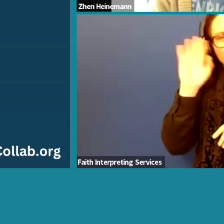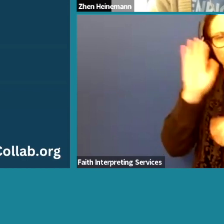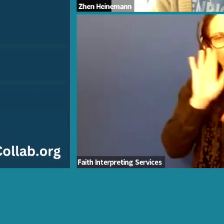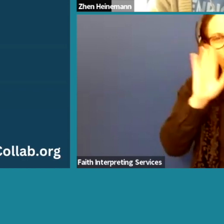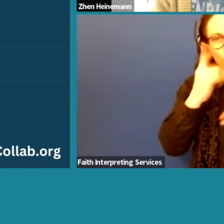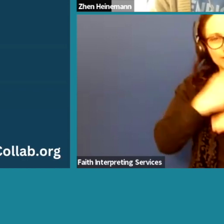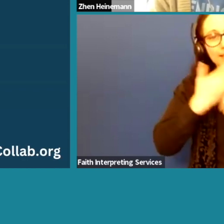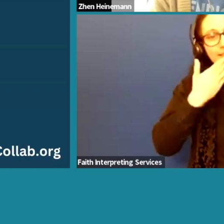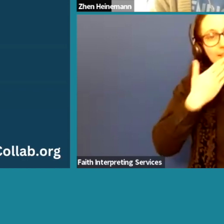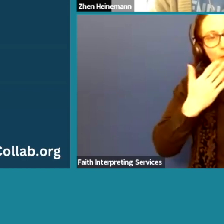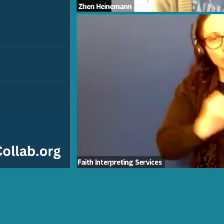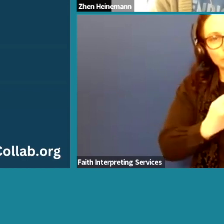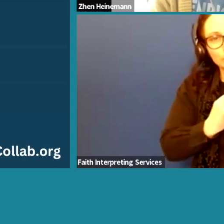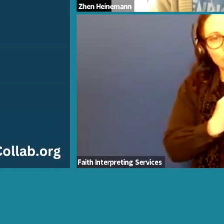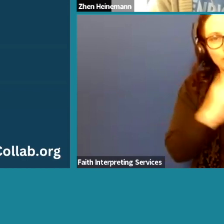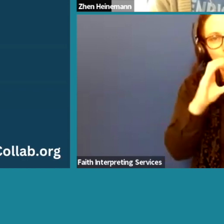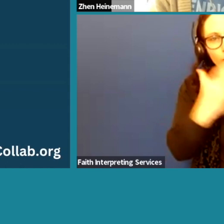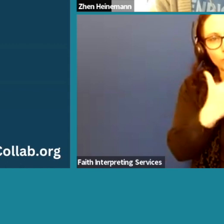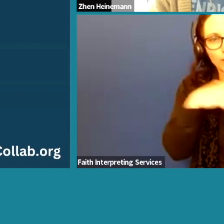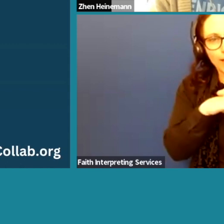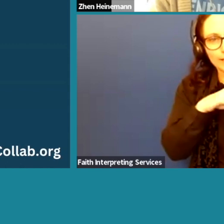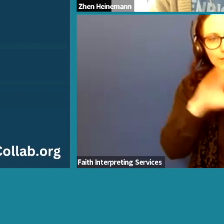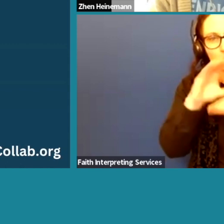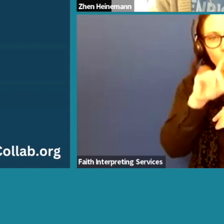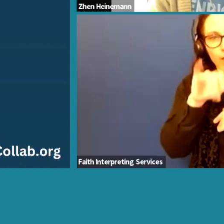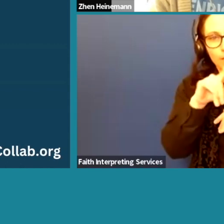for supporting Cultural Access Collaborative.